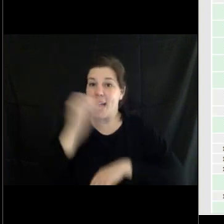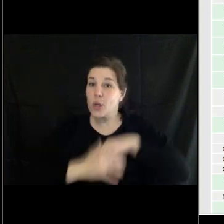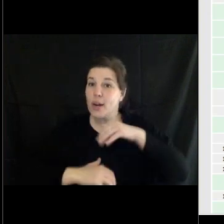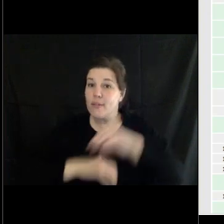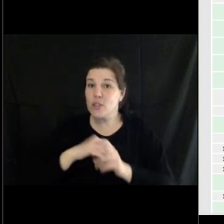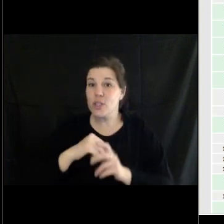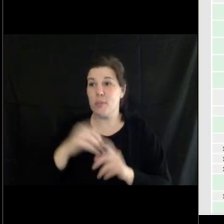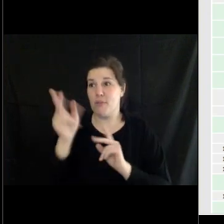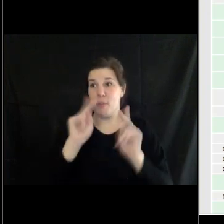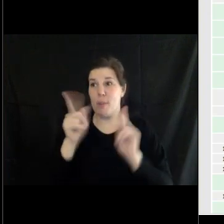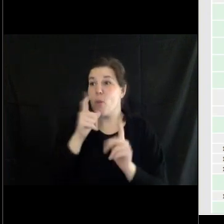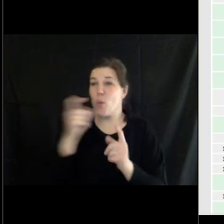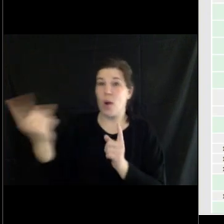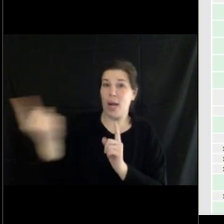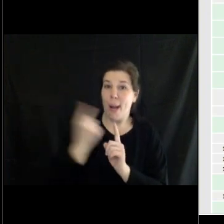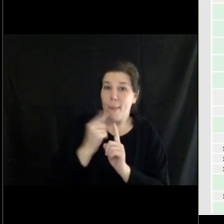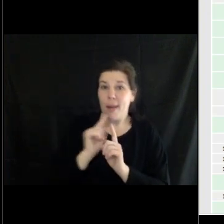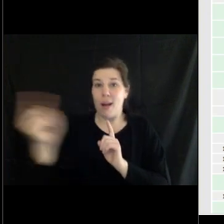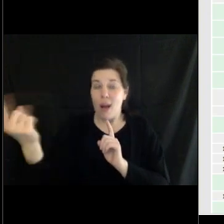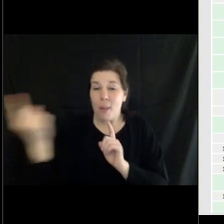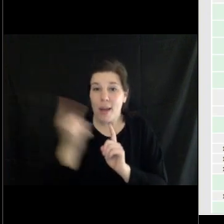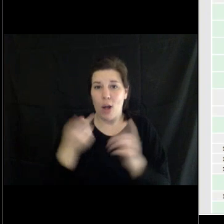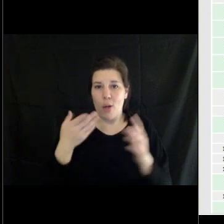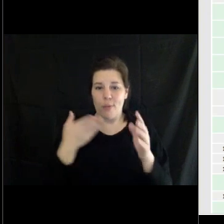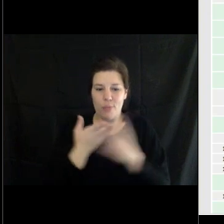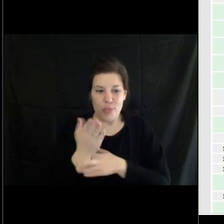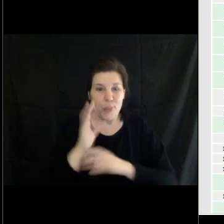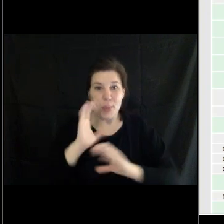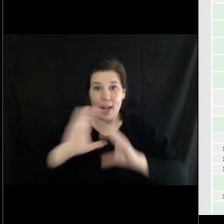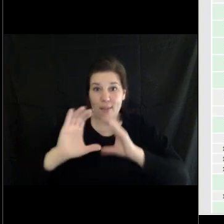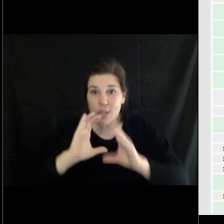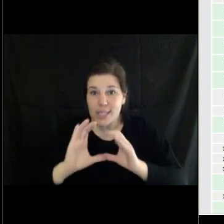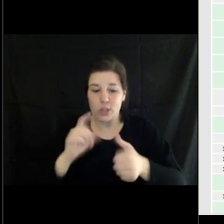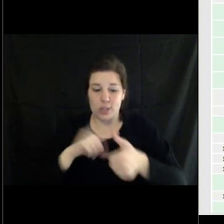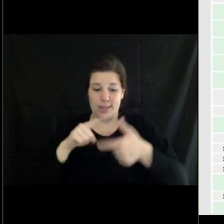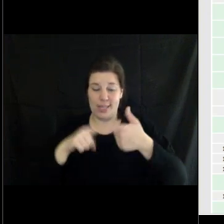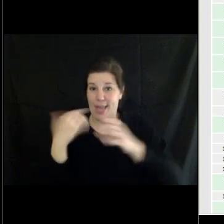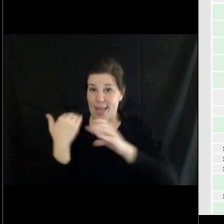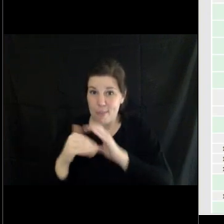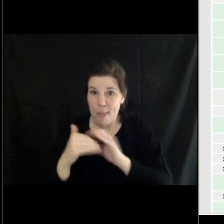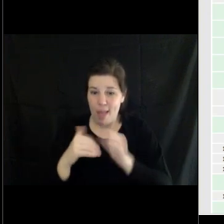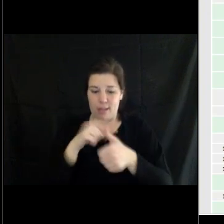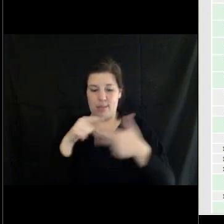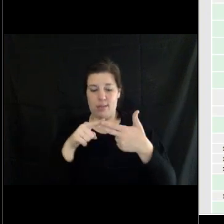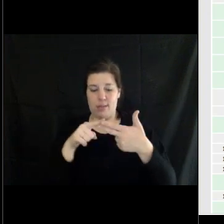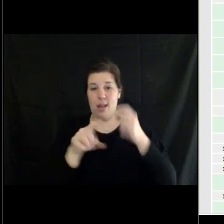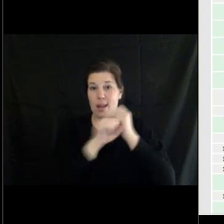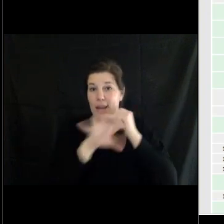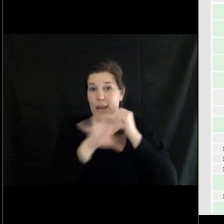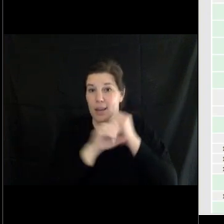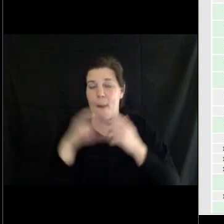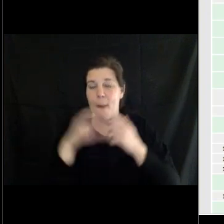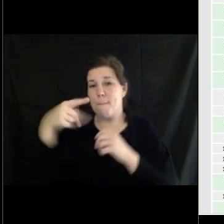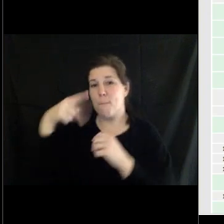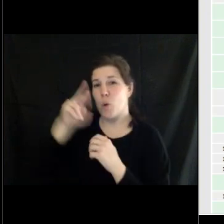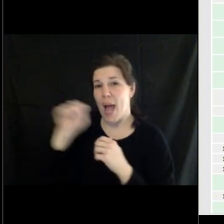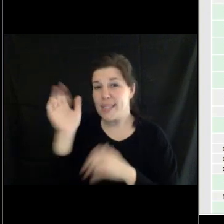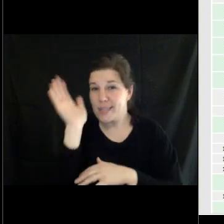in and day out through conversations, through emails, through having press conferences, through having days